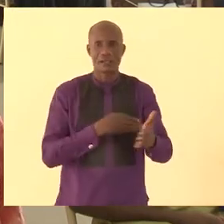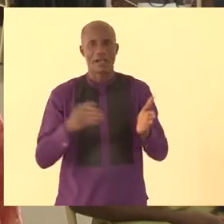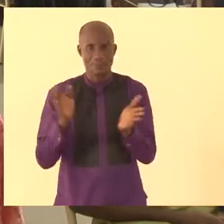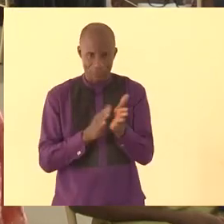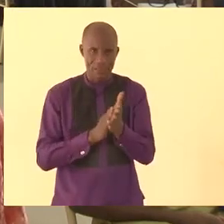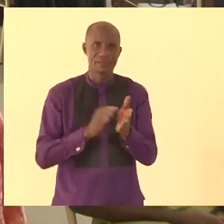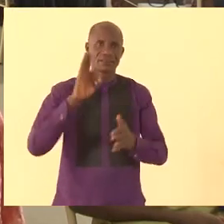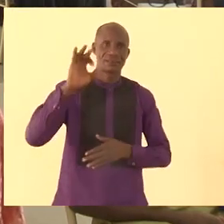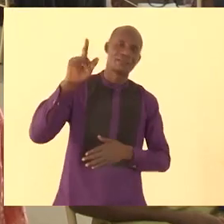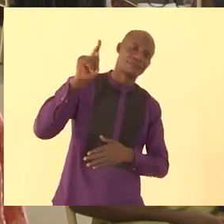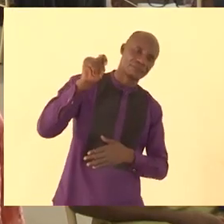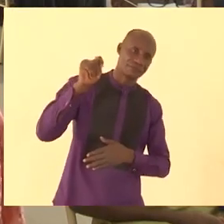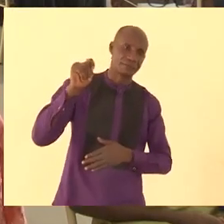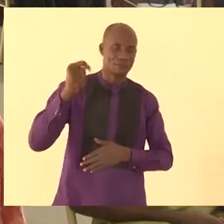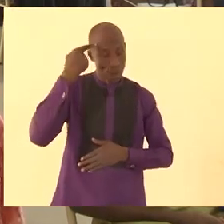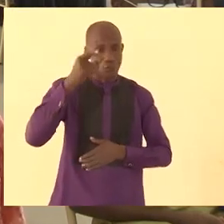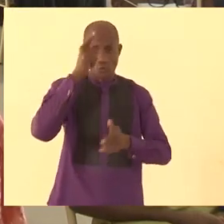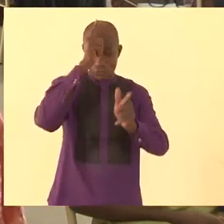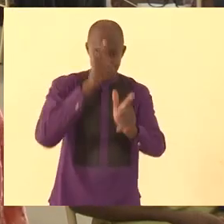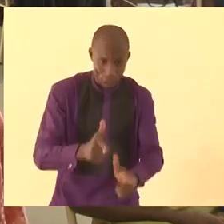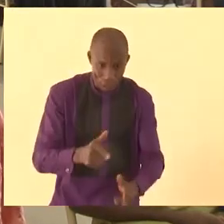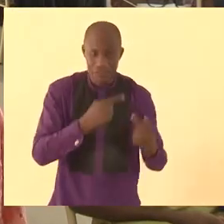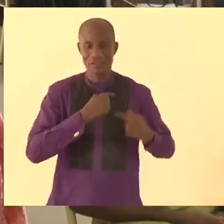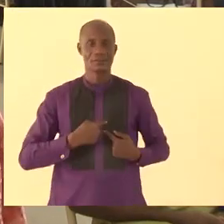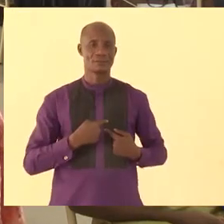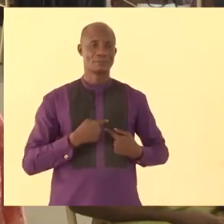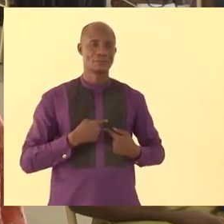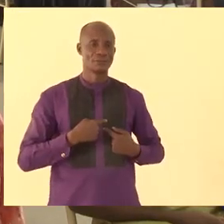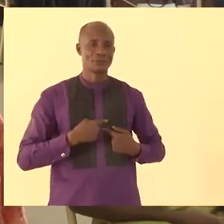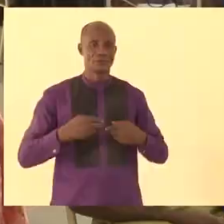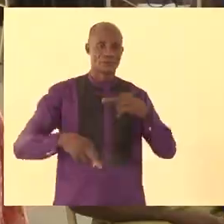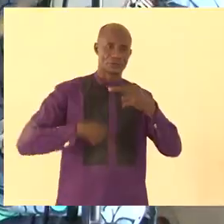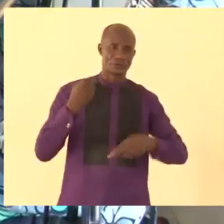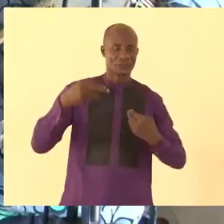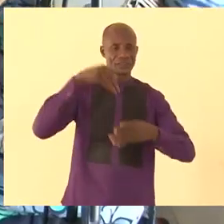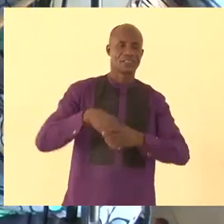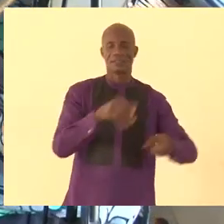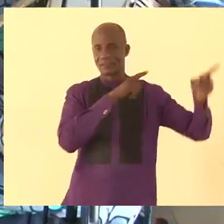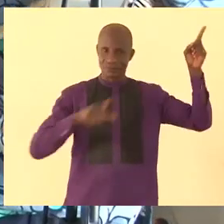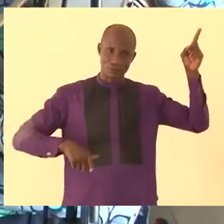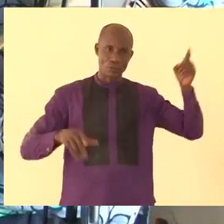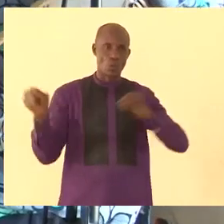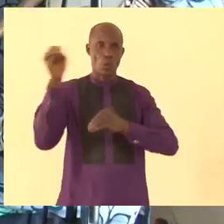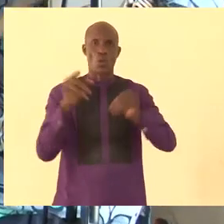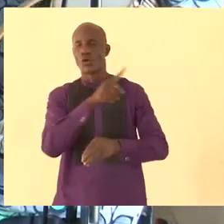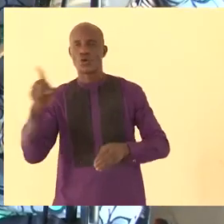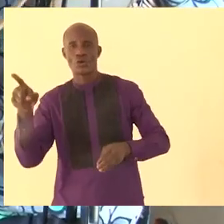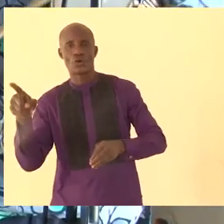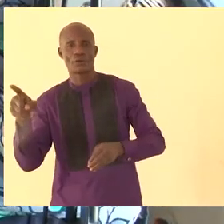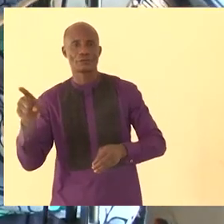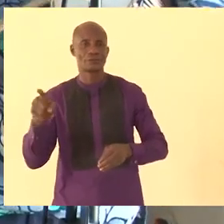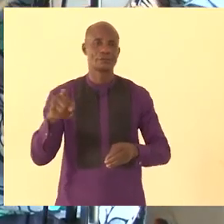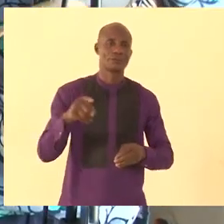is fitting for loyal hearts. Rejoice in the Lord, O you just,